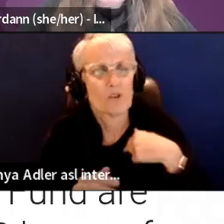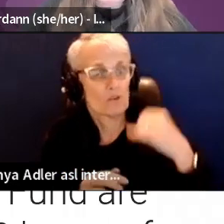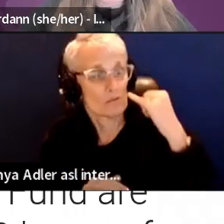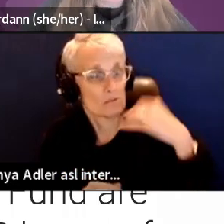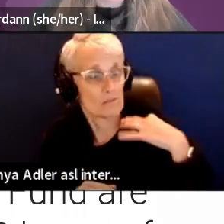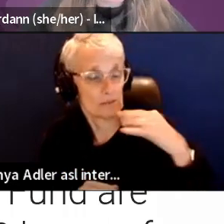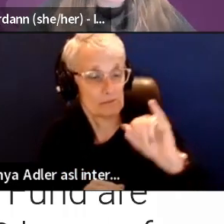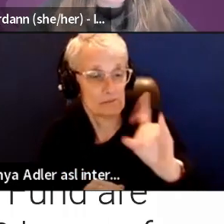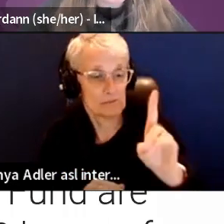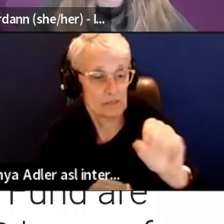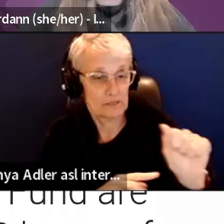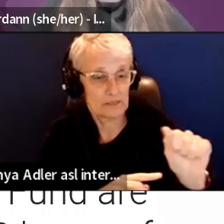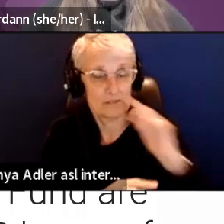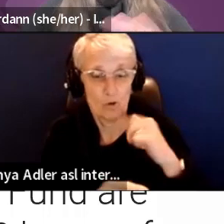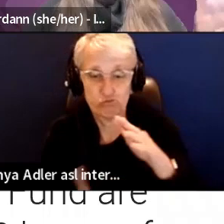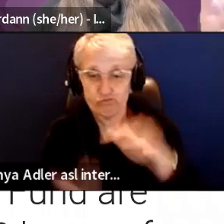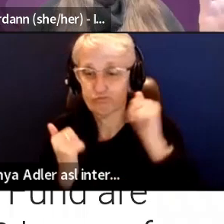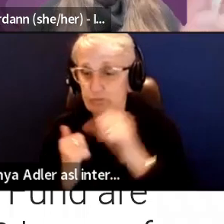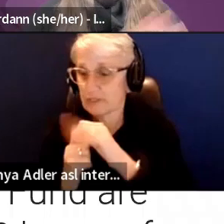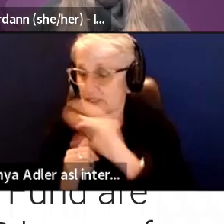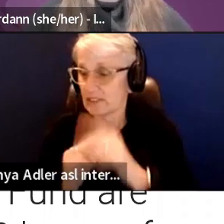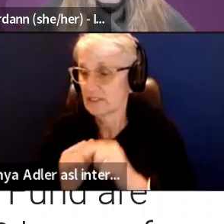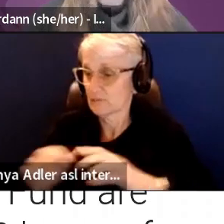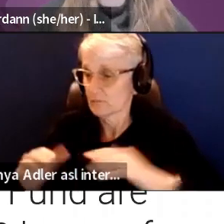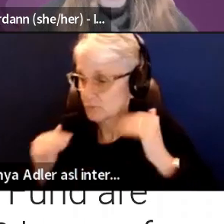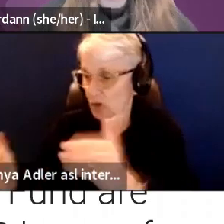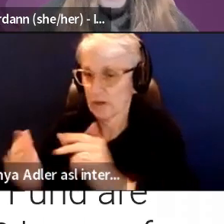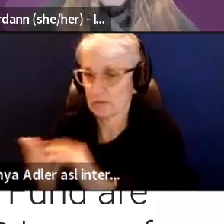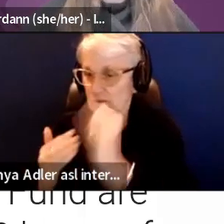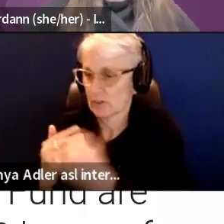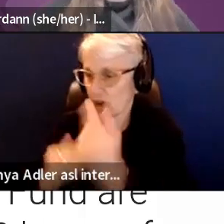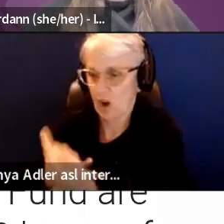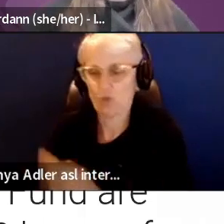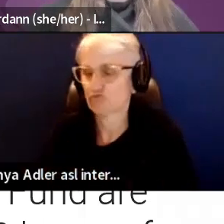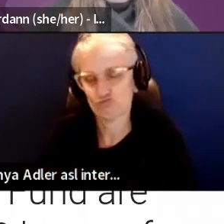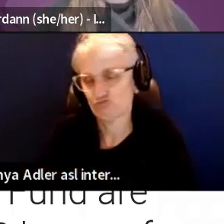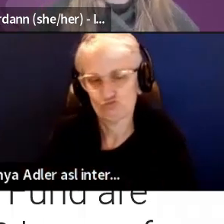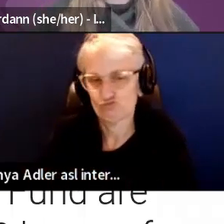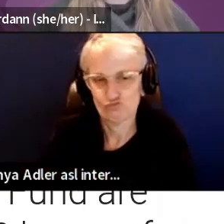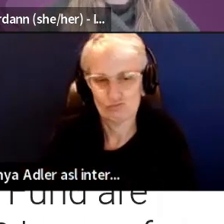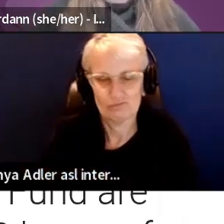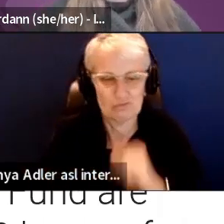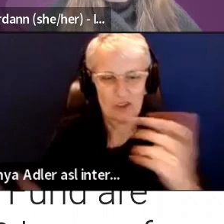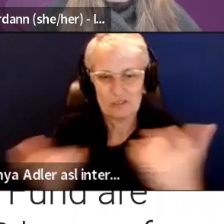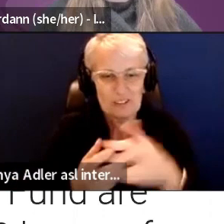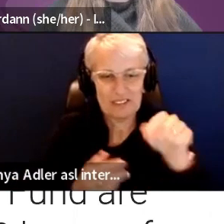with the intent to just take the seed funding and then execute your project completely solo, this is probably not the program for